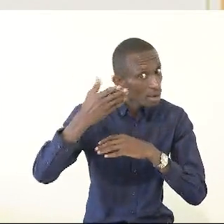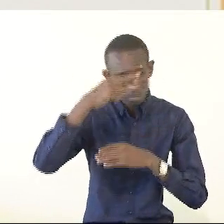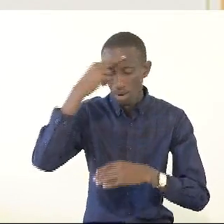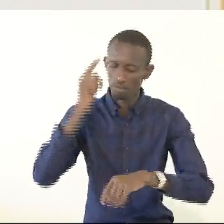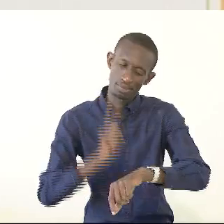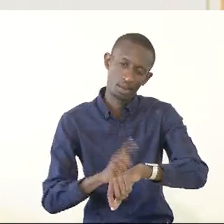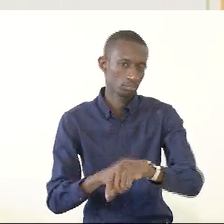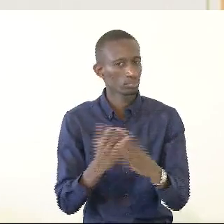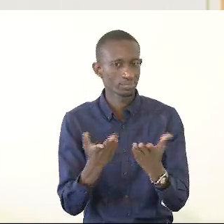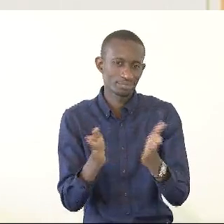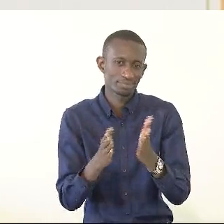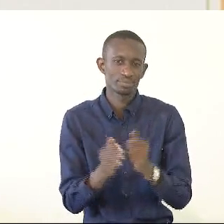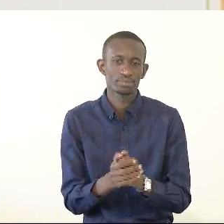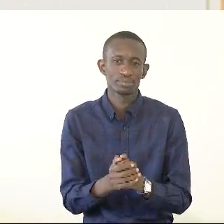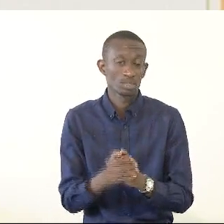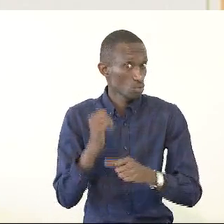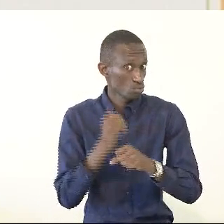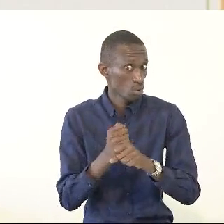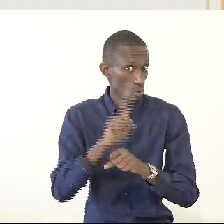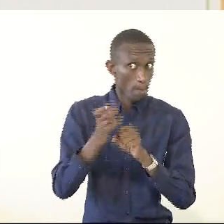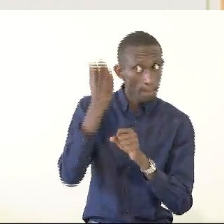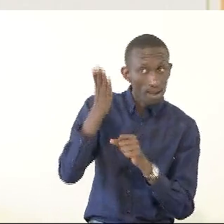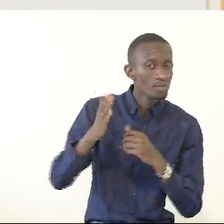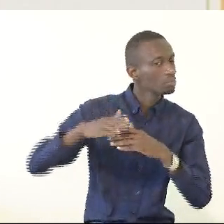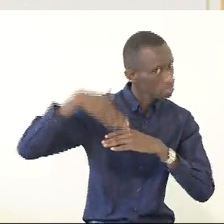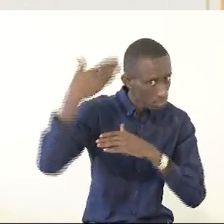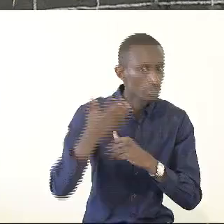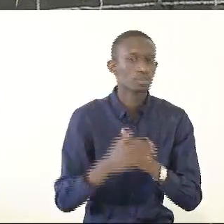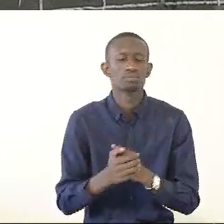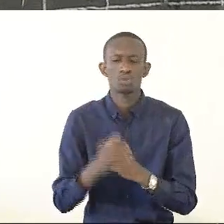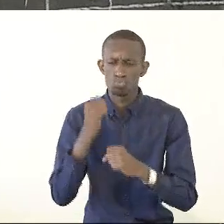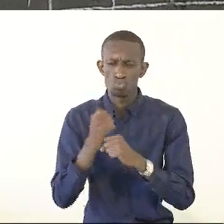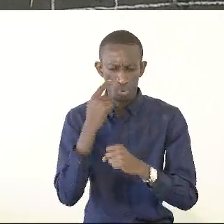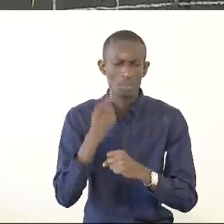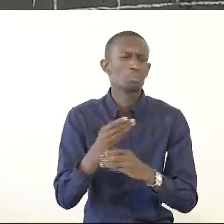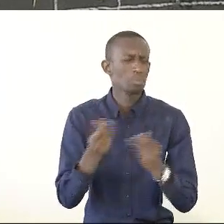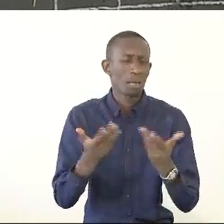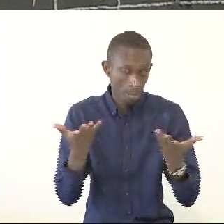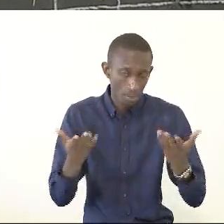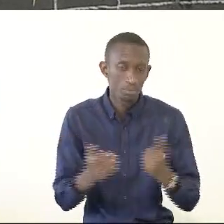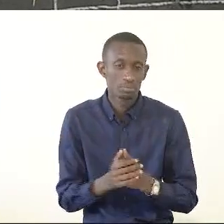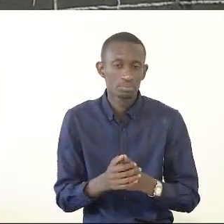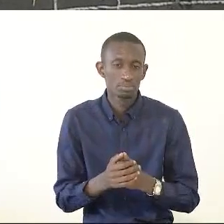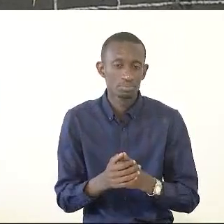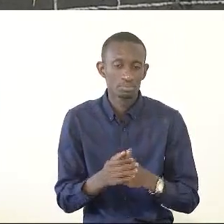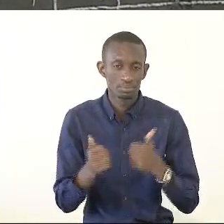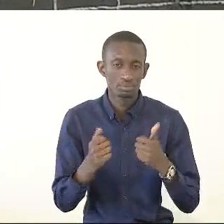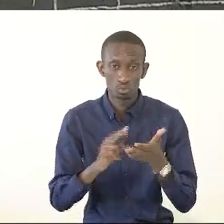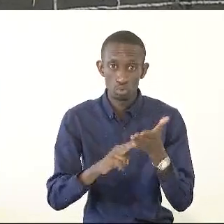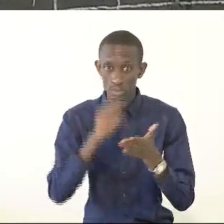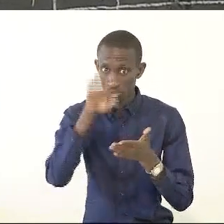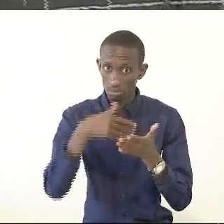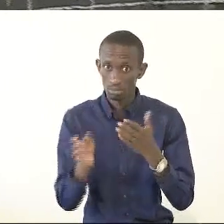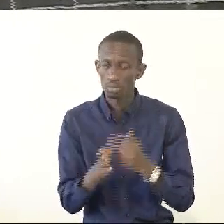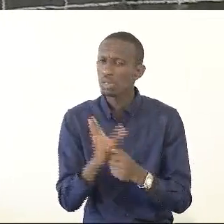time. We can work on that next time and see and conclude how to solve it using the graph.